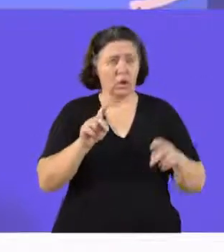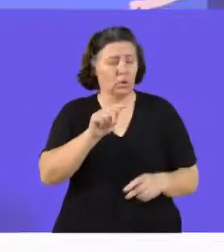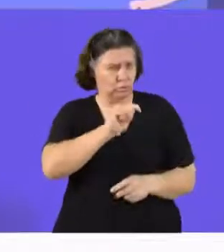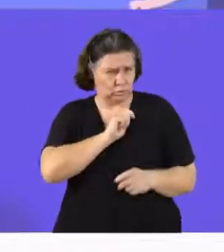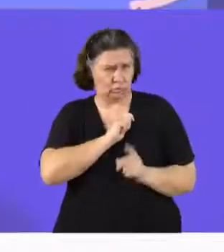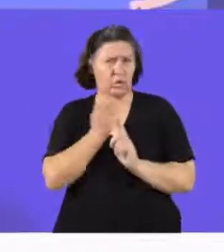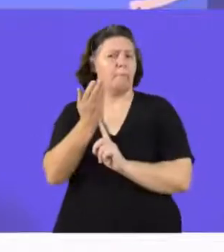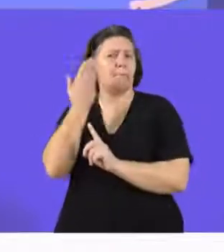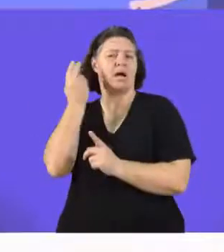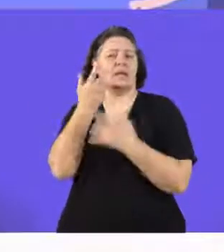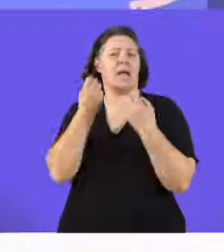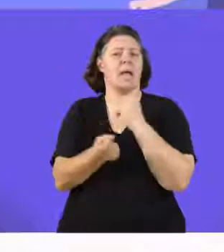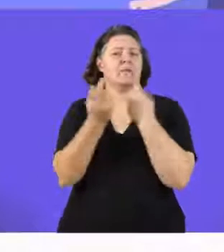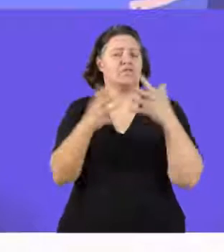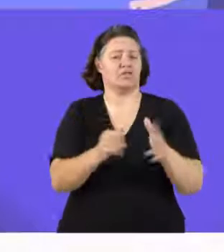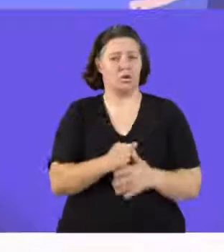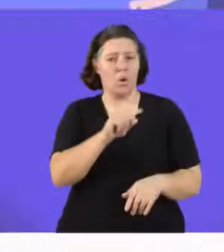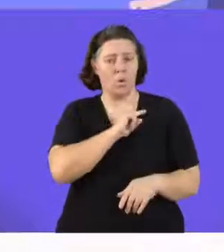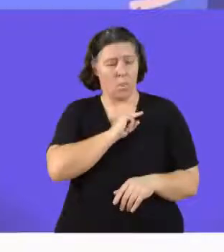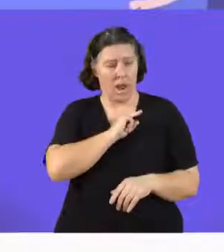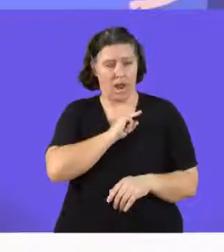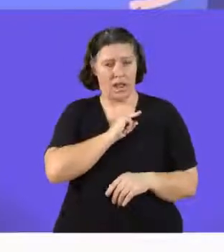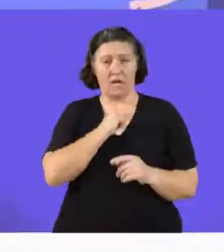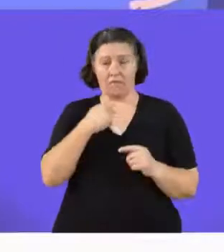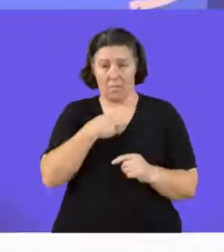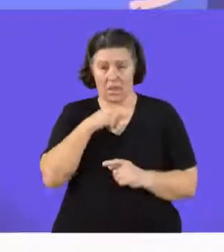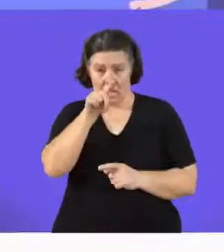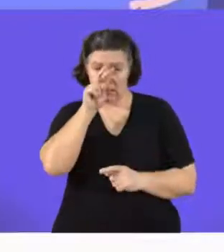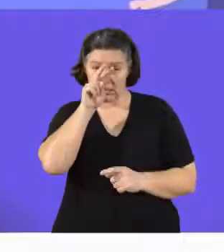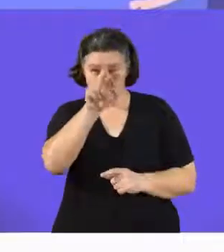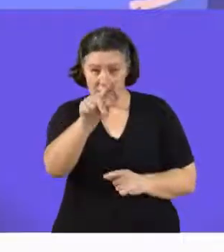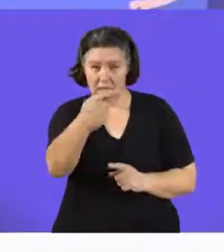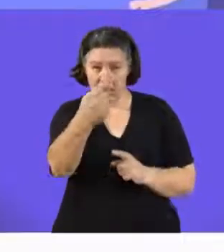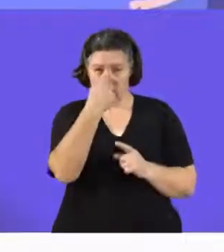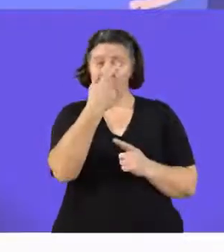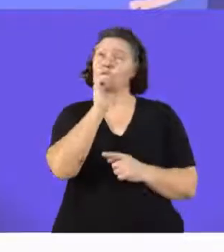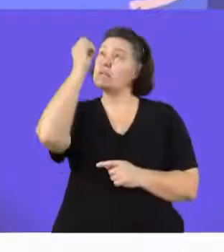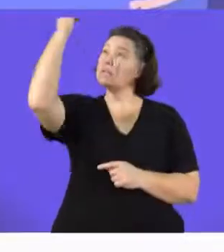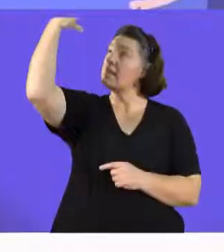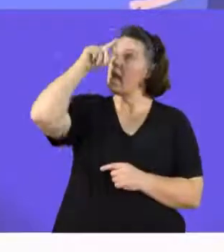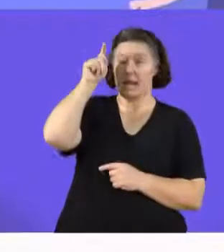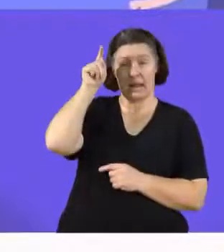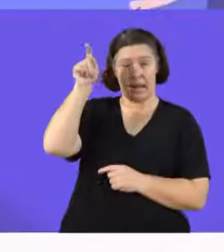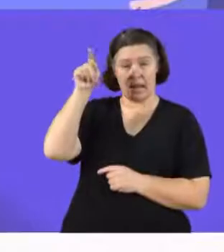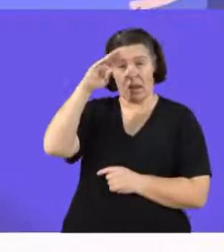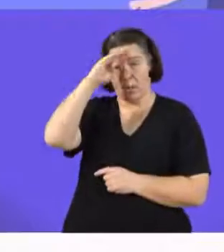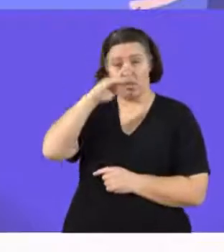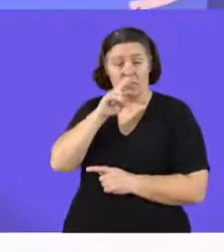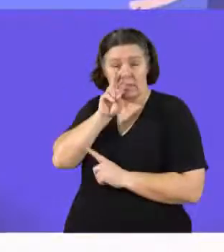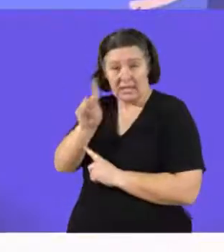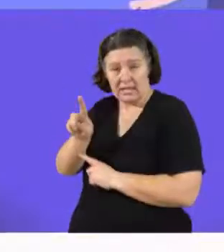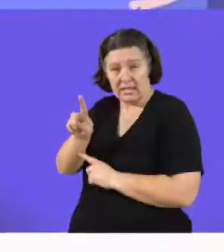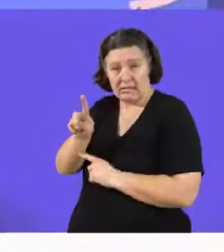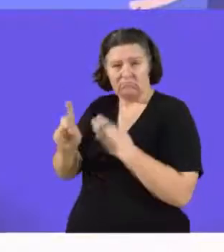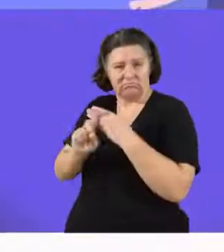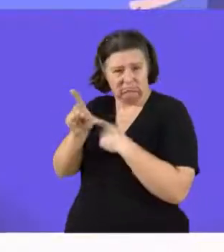is actually in the past? Yes, because it takes time for light to reach us. The sun that you see out through your